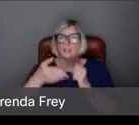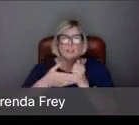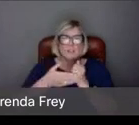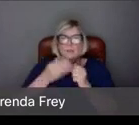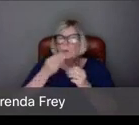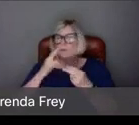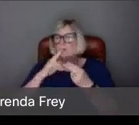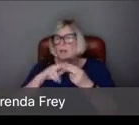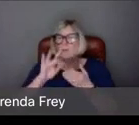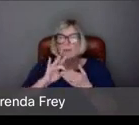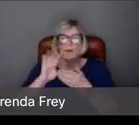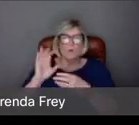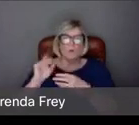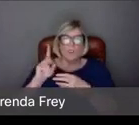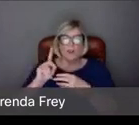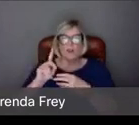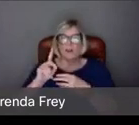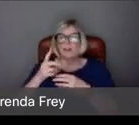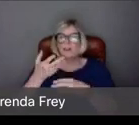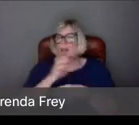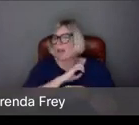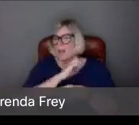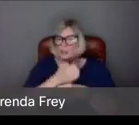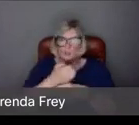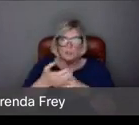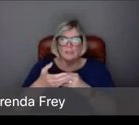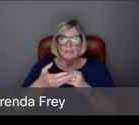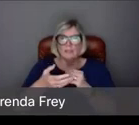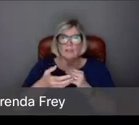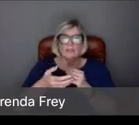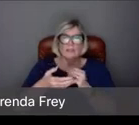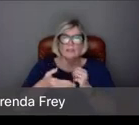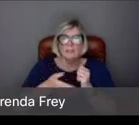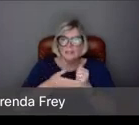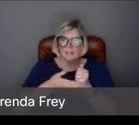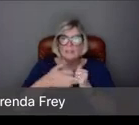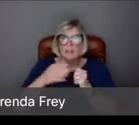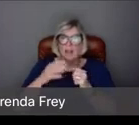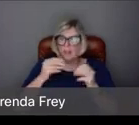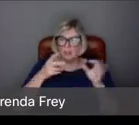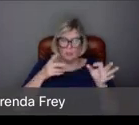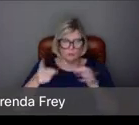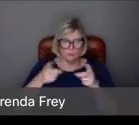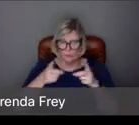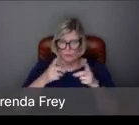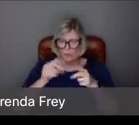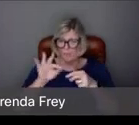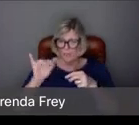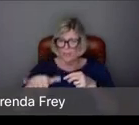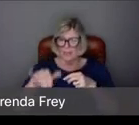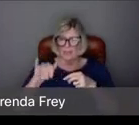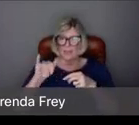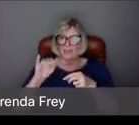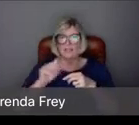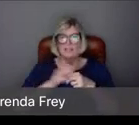medical card, energy. Um, and the description of it is